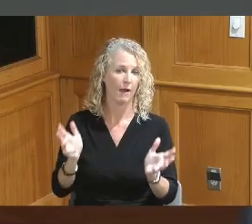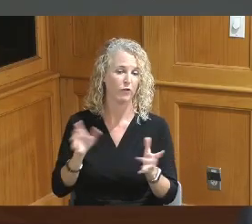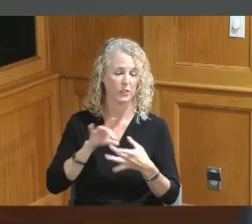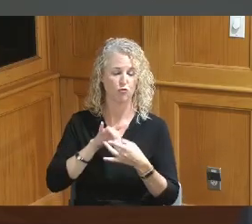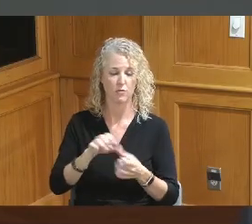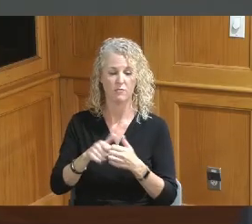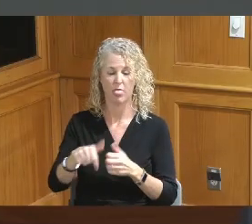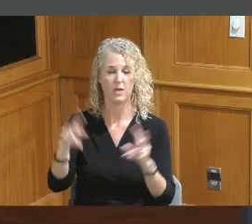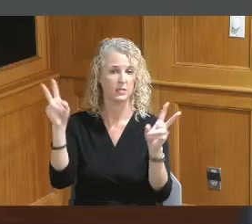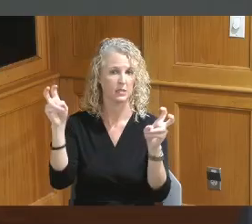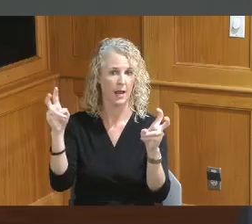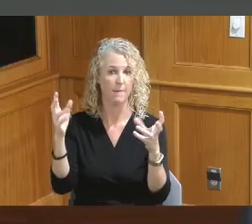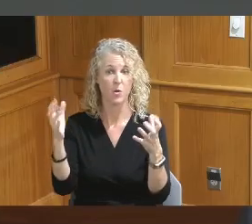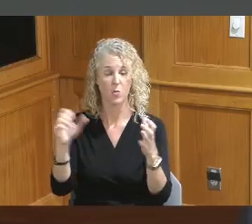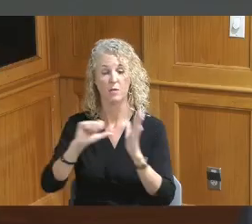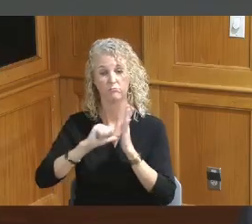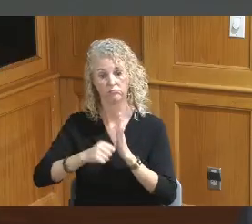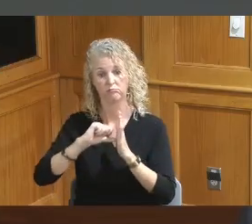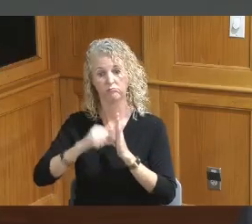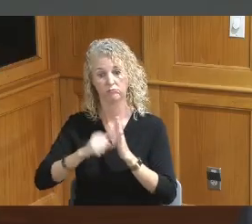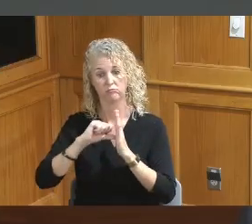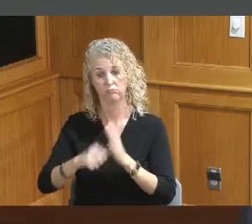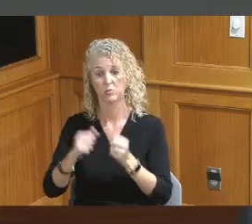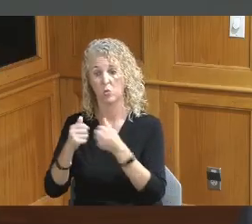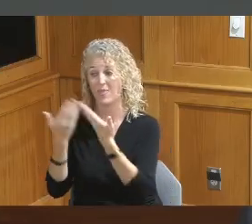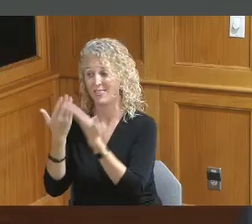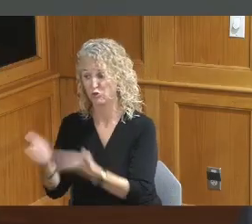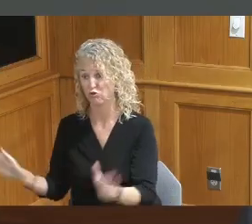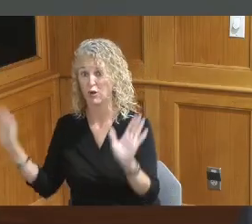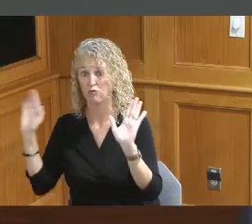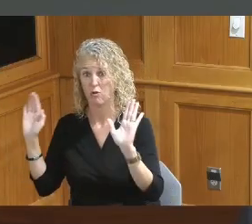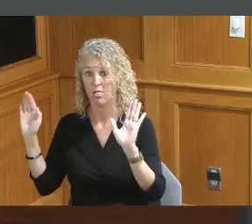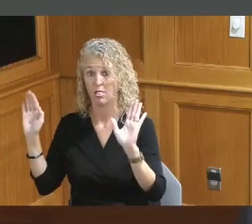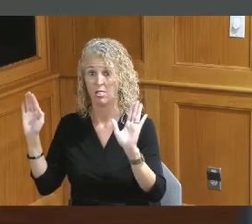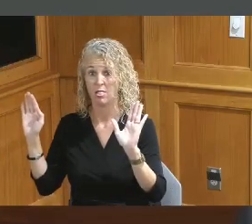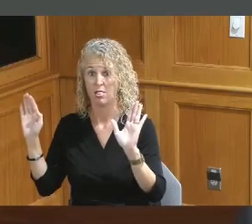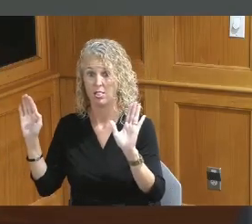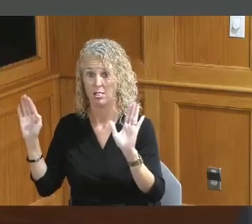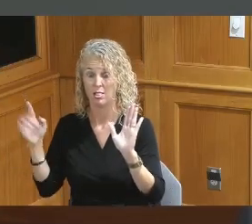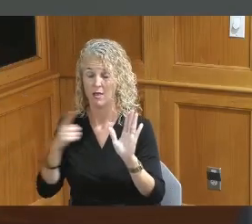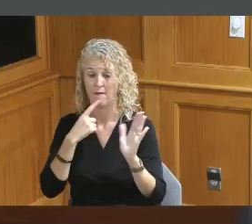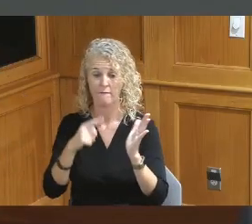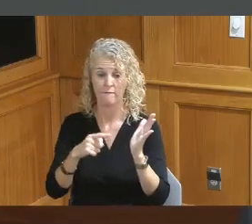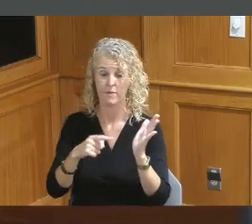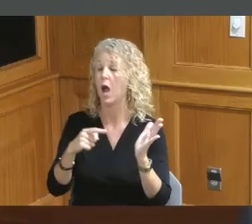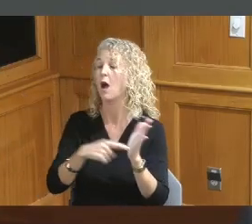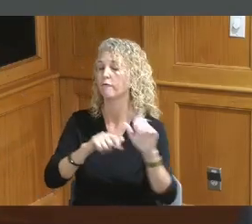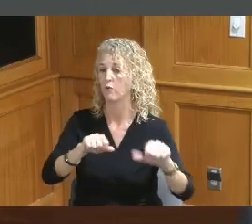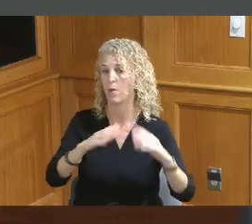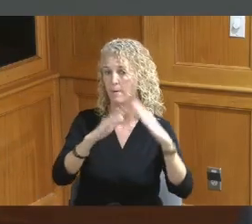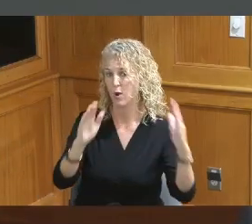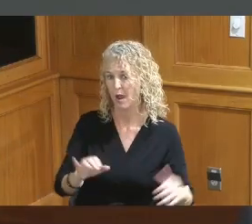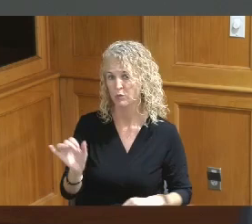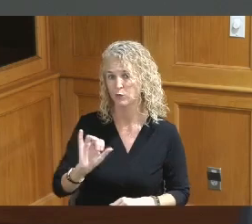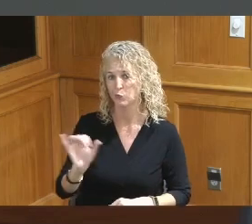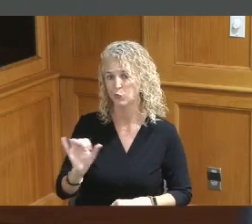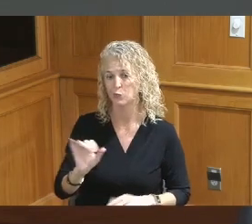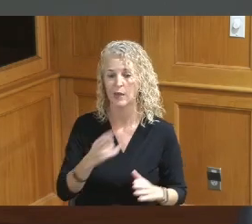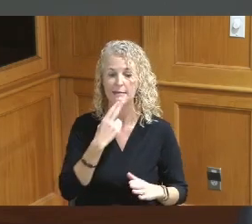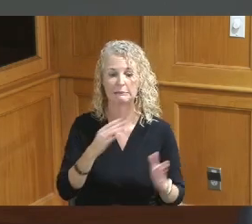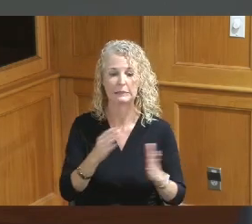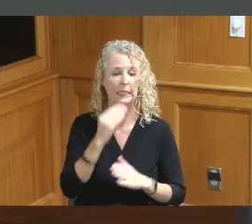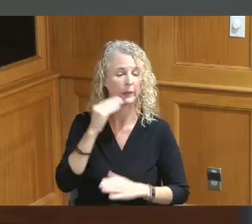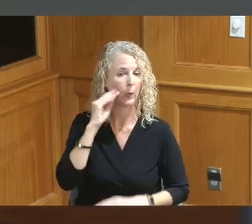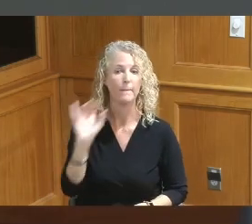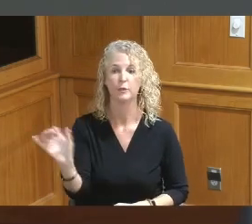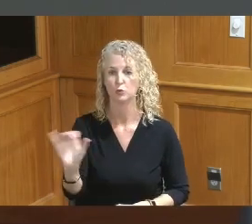that we are pressing this issue, both on the general veterans and affordable housing perspective, as well as on the tiny home